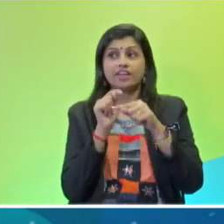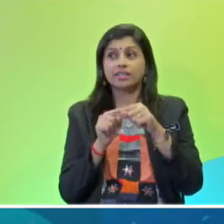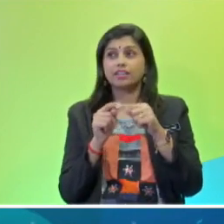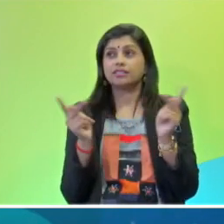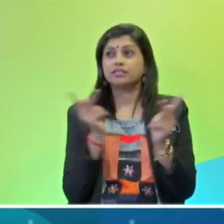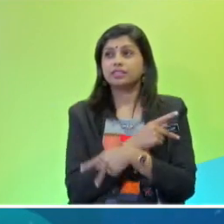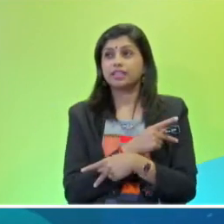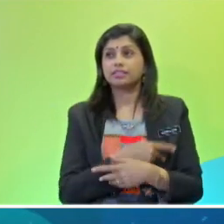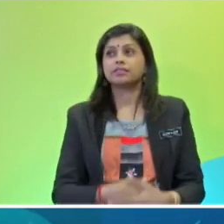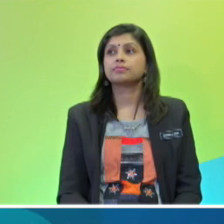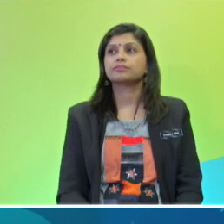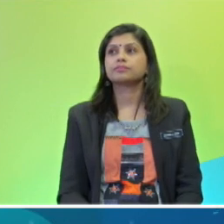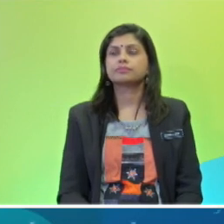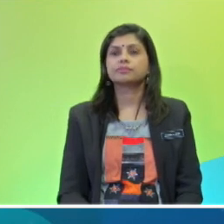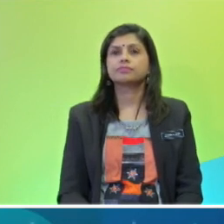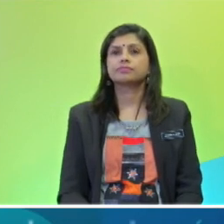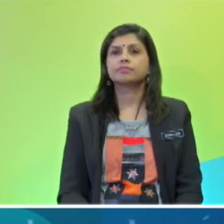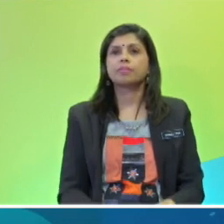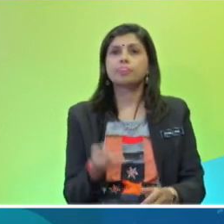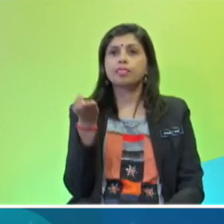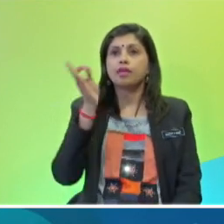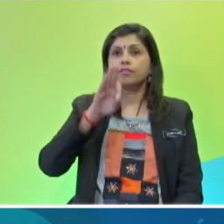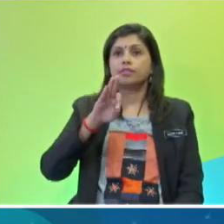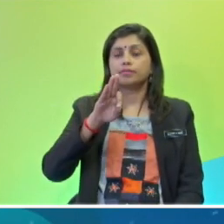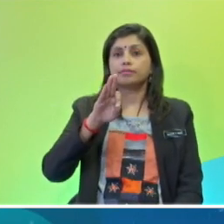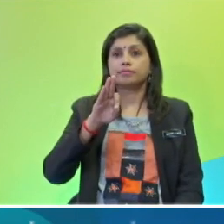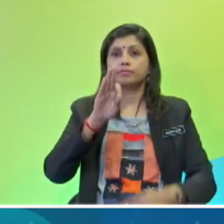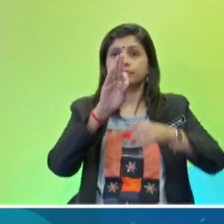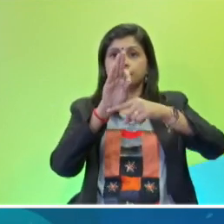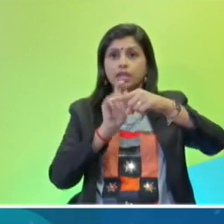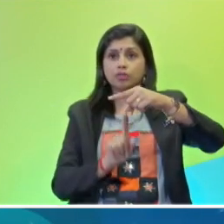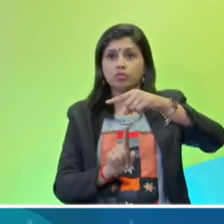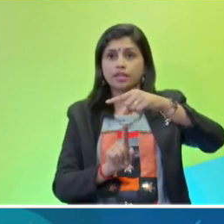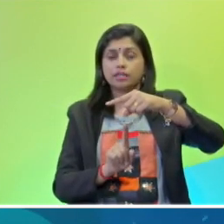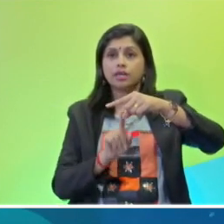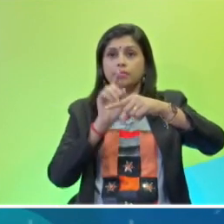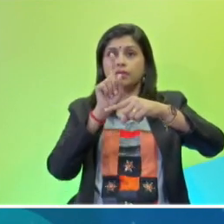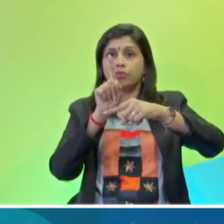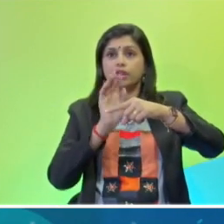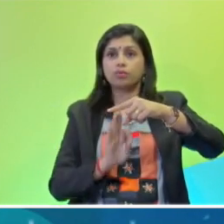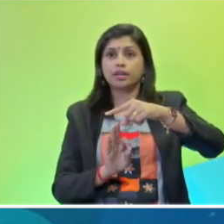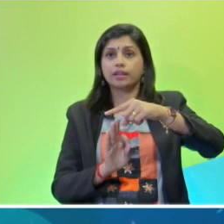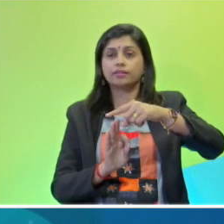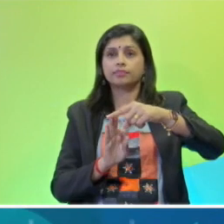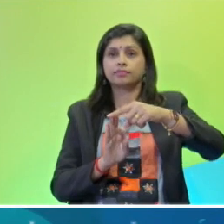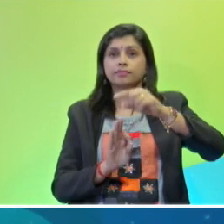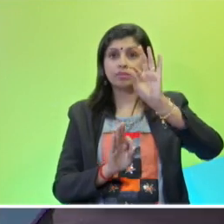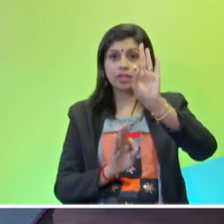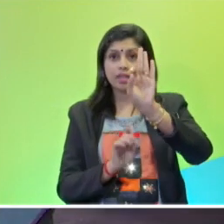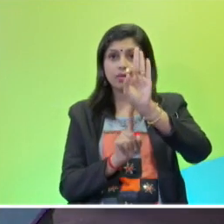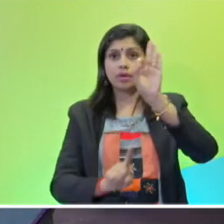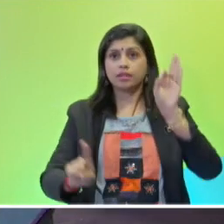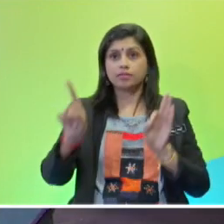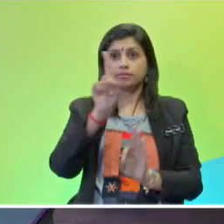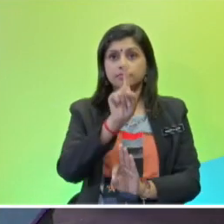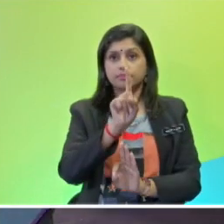And now We- after this, we have to flip. The Yes. 9 over 1 to 1 over 9. Let Yes, me do you're that. right. Superb.